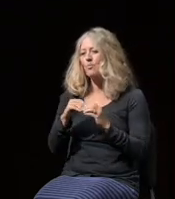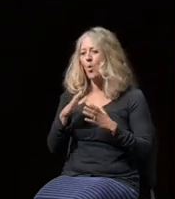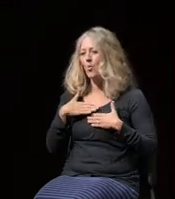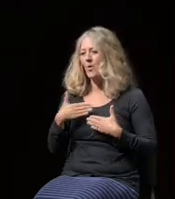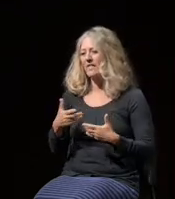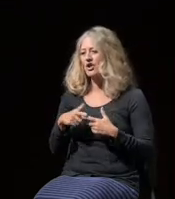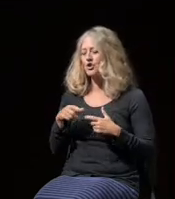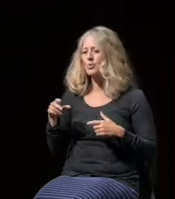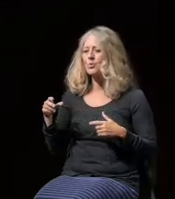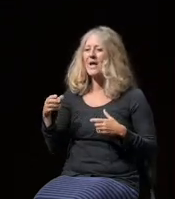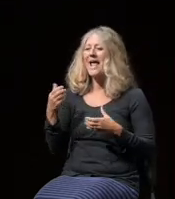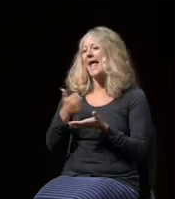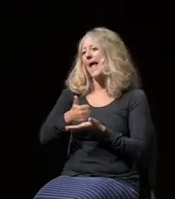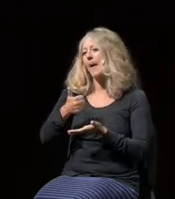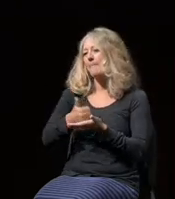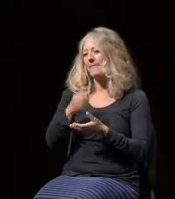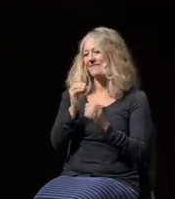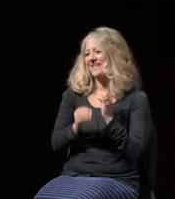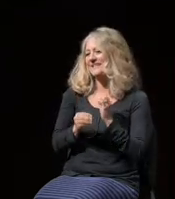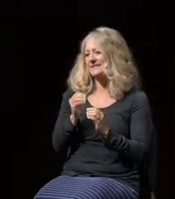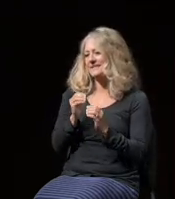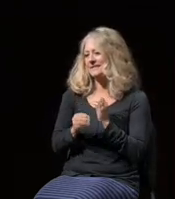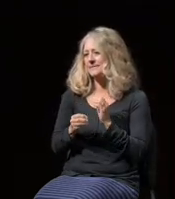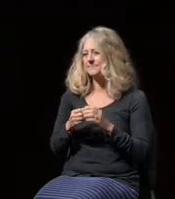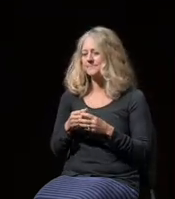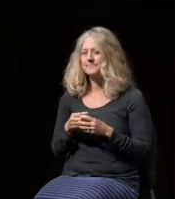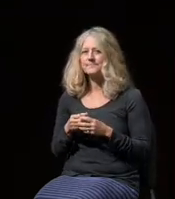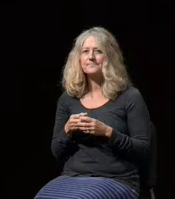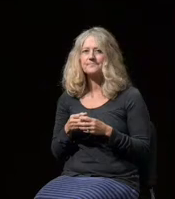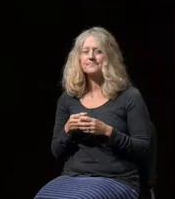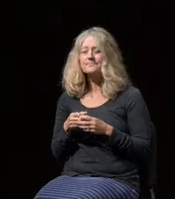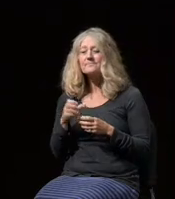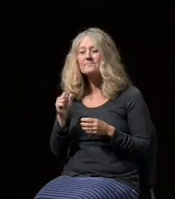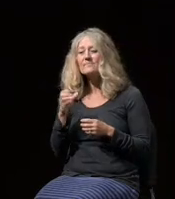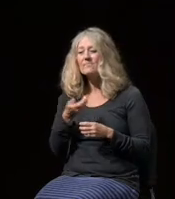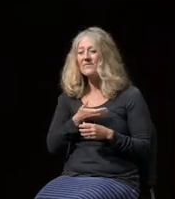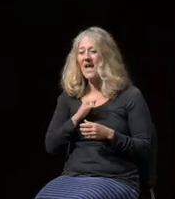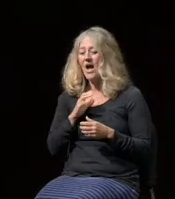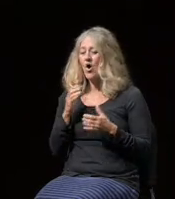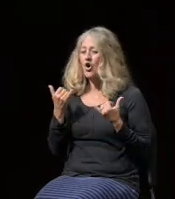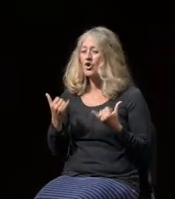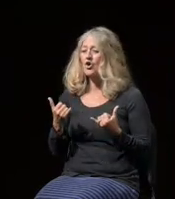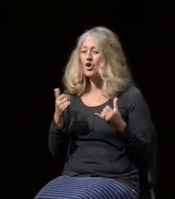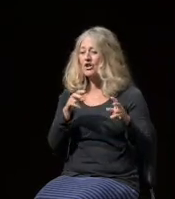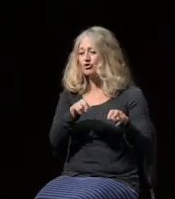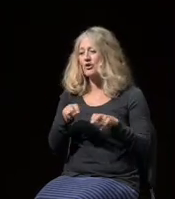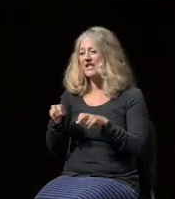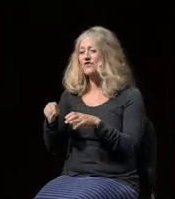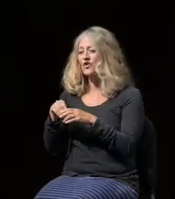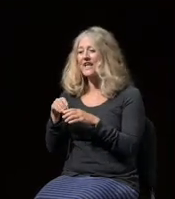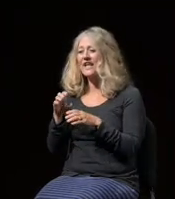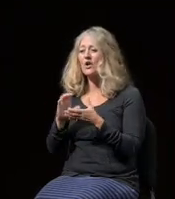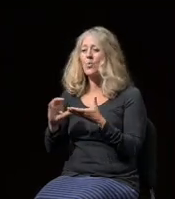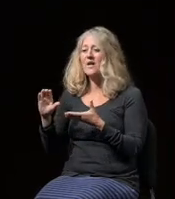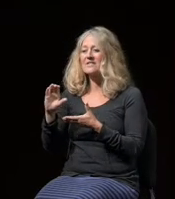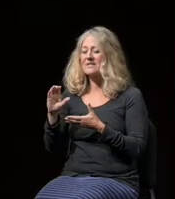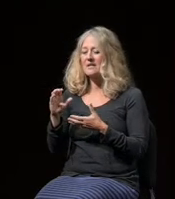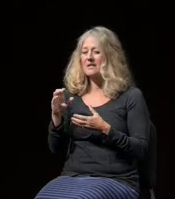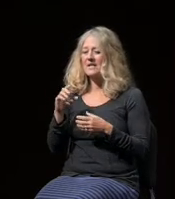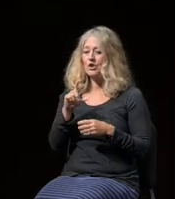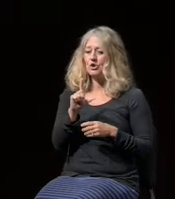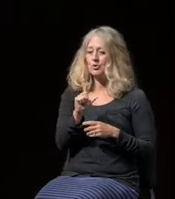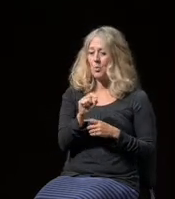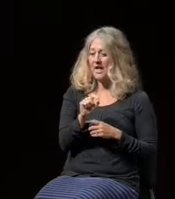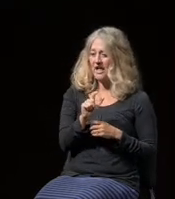step in and fix things for us. So our current transfer outcomes at Cuesta in